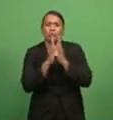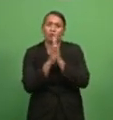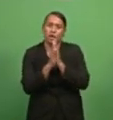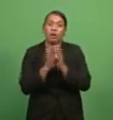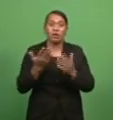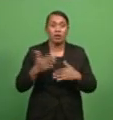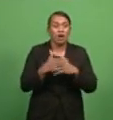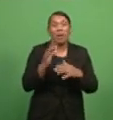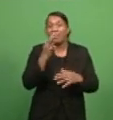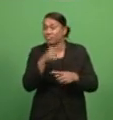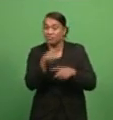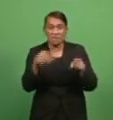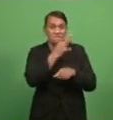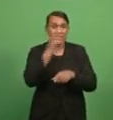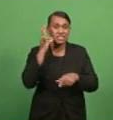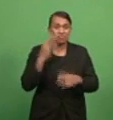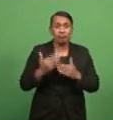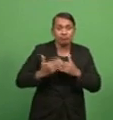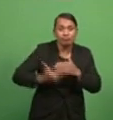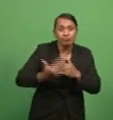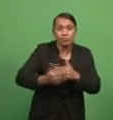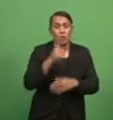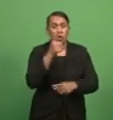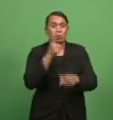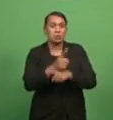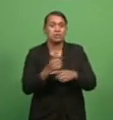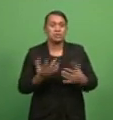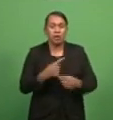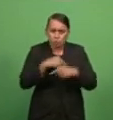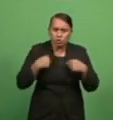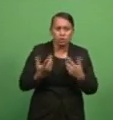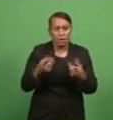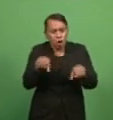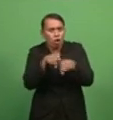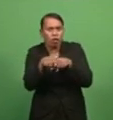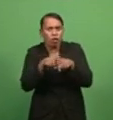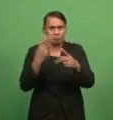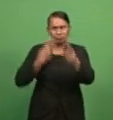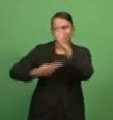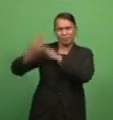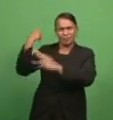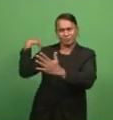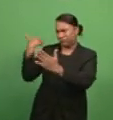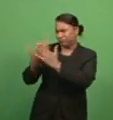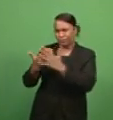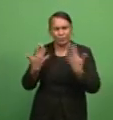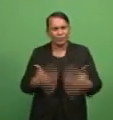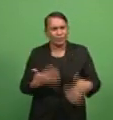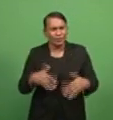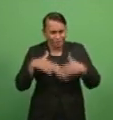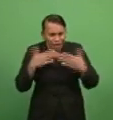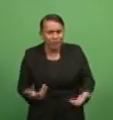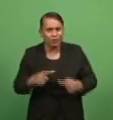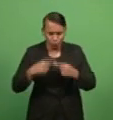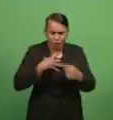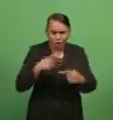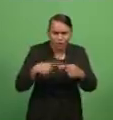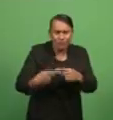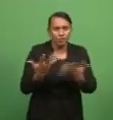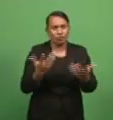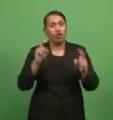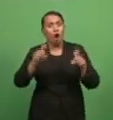more previously, as other years, you'll learn more, you'll get to know more, spend time with your family. That's all it teaches